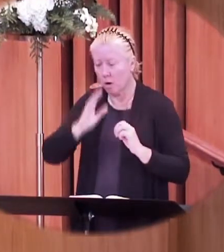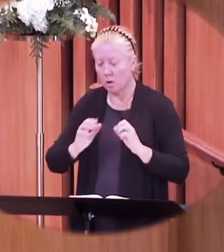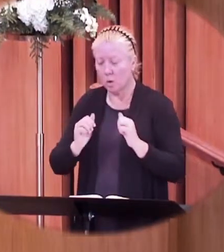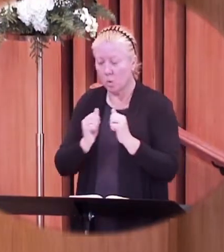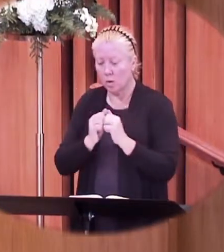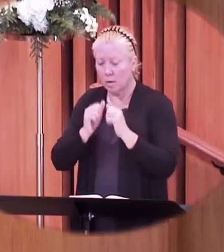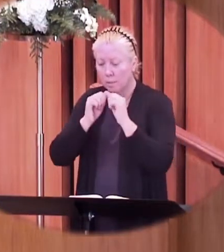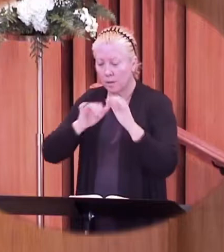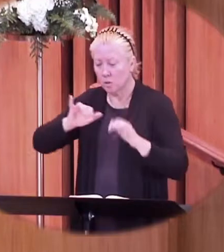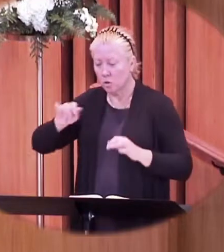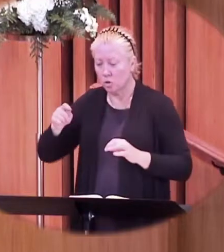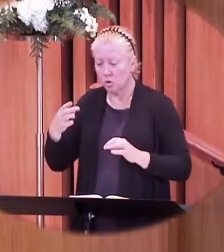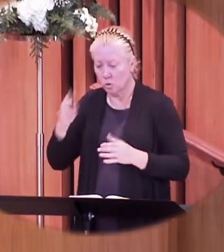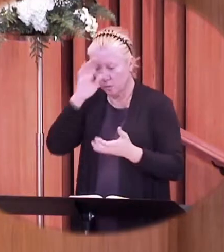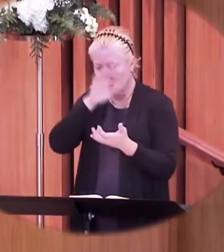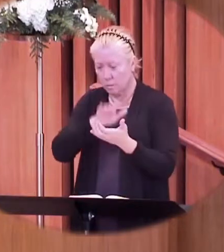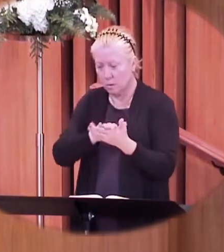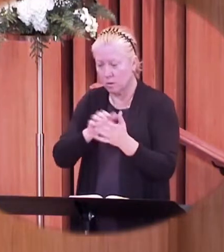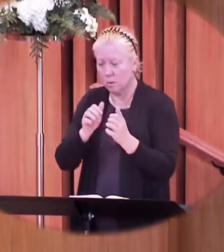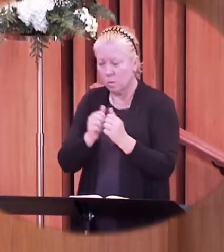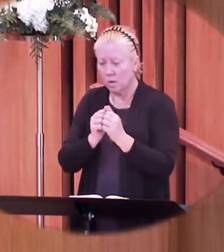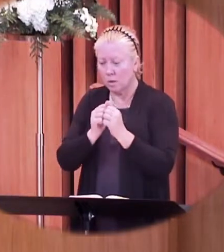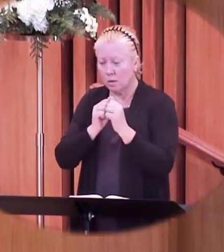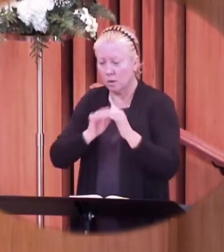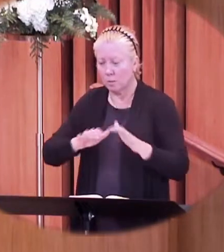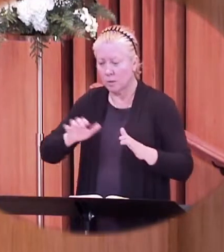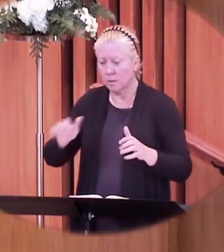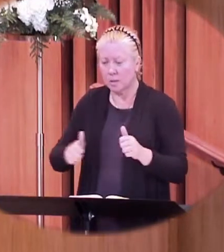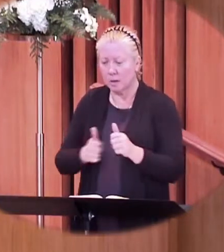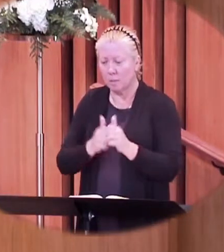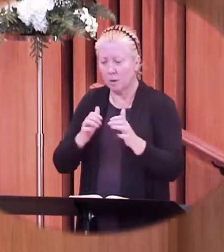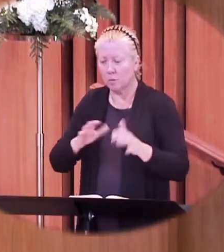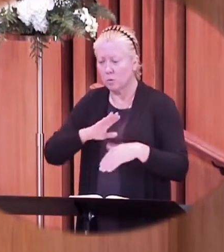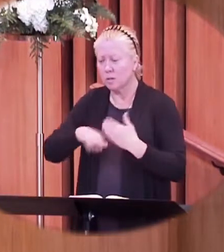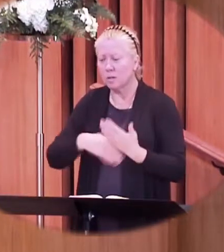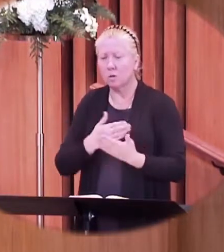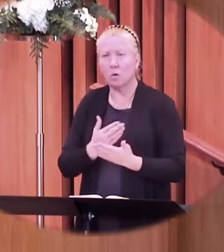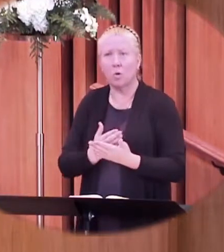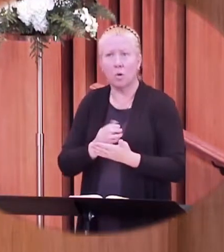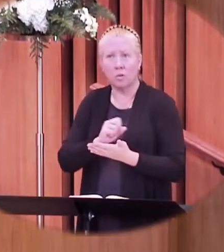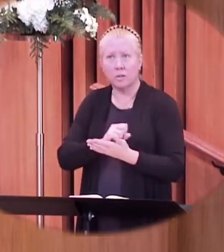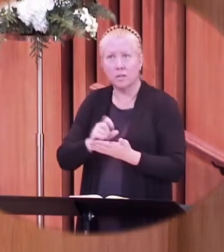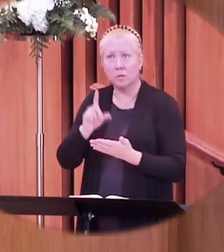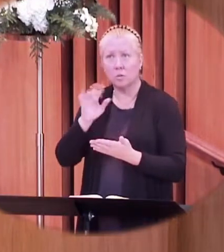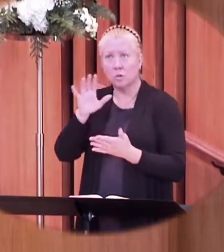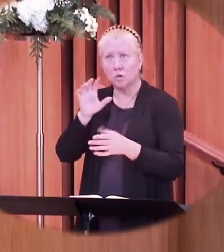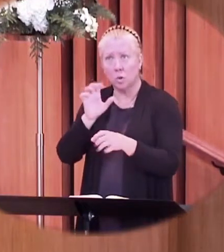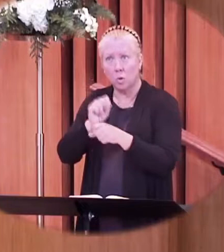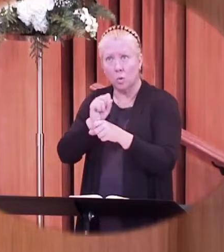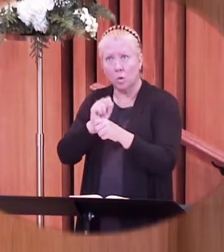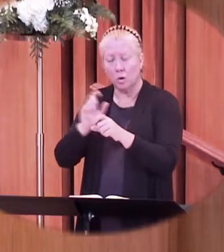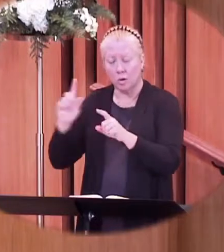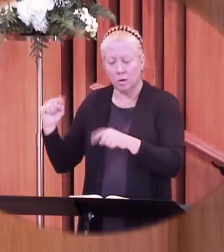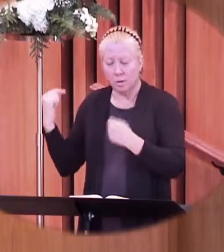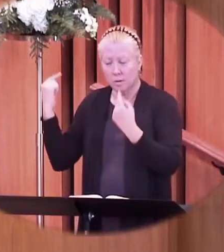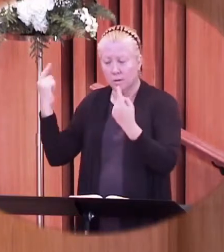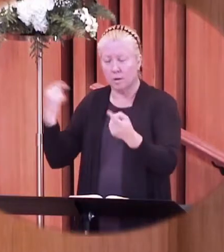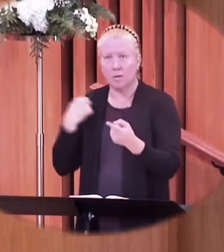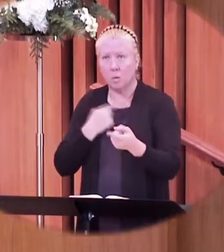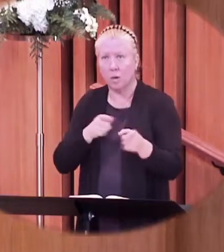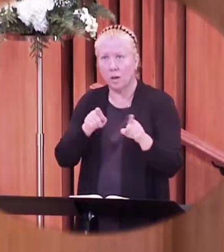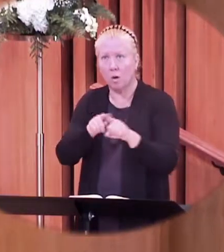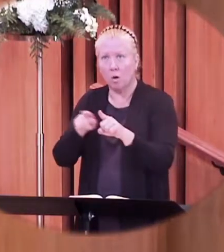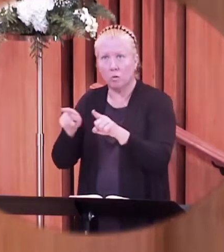blessed Joseph, her spouse, with the blessed apostles, and all the saints who have pleased you throughout the ages, we may merit to